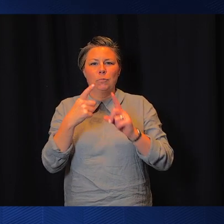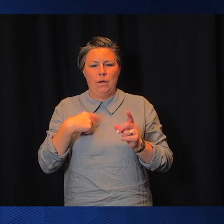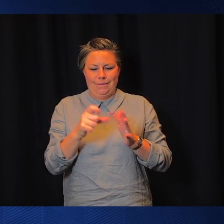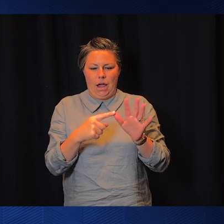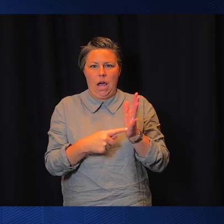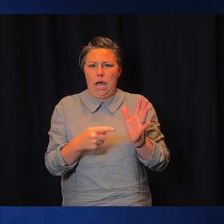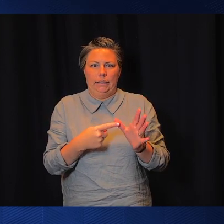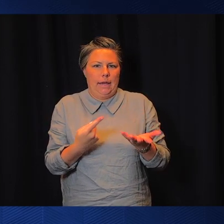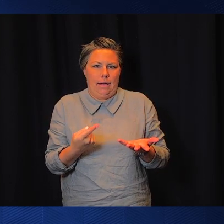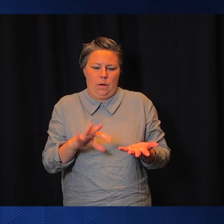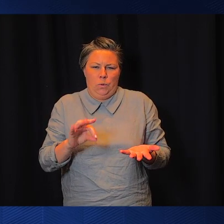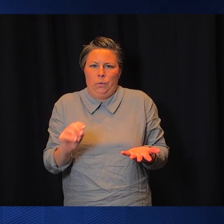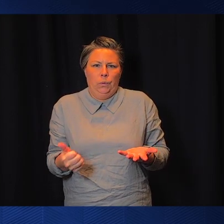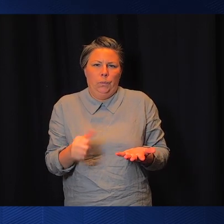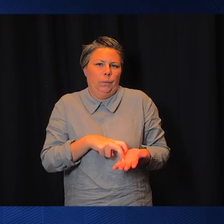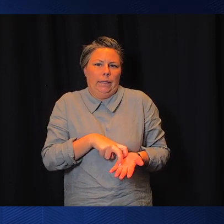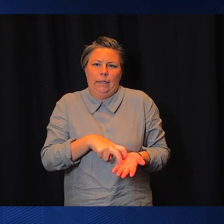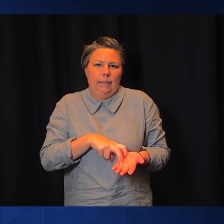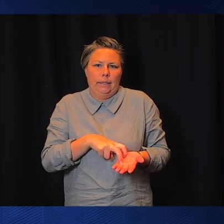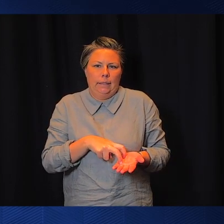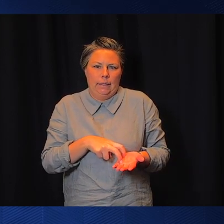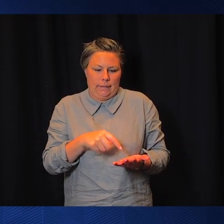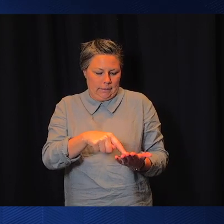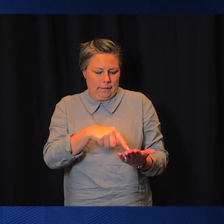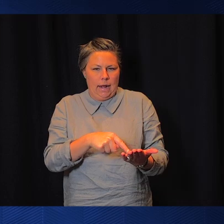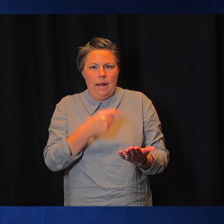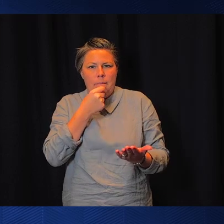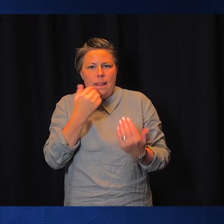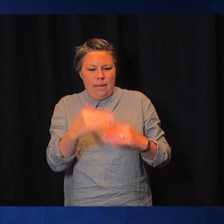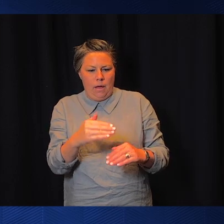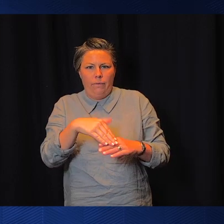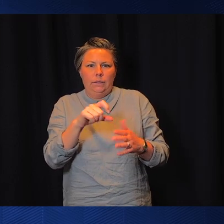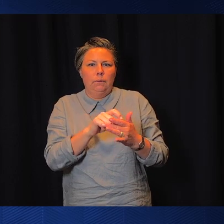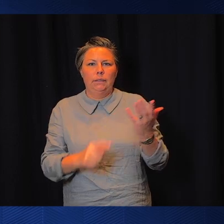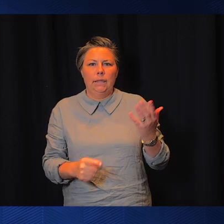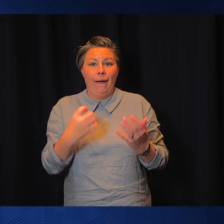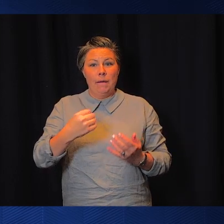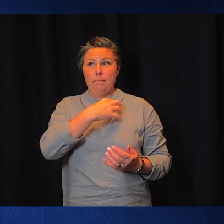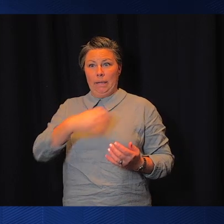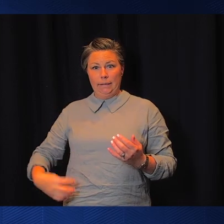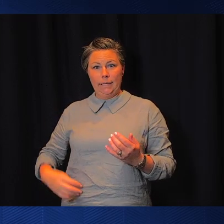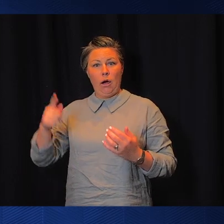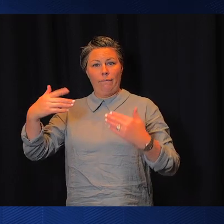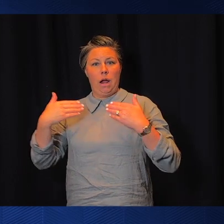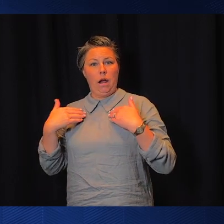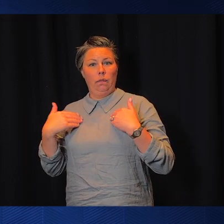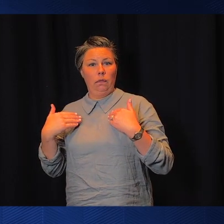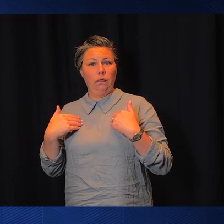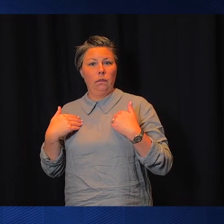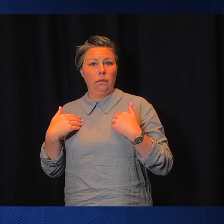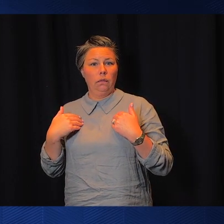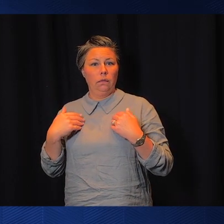data, which is actually to meet the needs of the persons with disability. We have Ministry of Health, which is CBRO, the